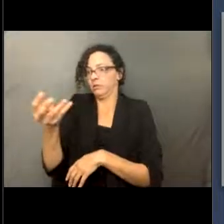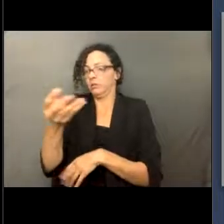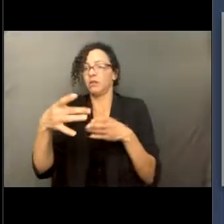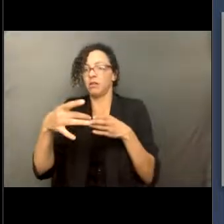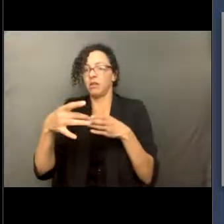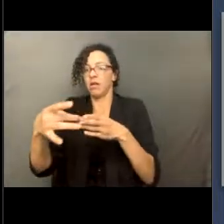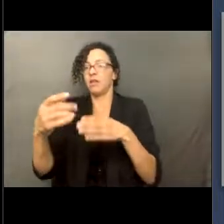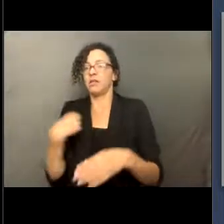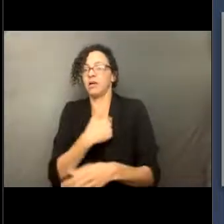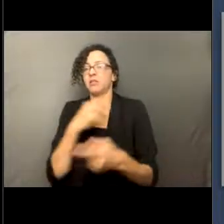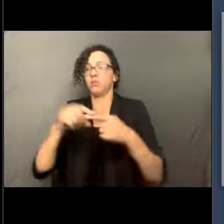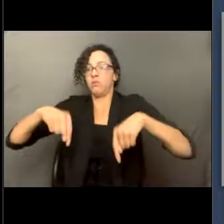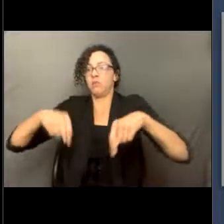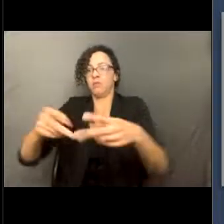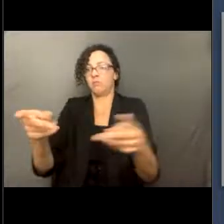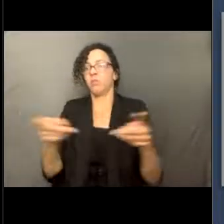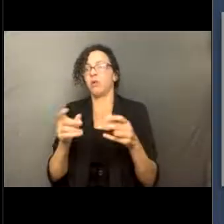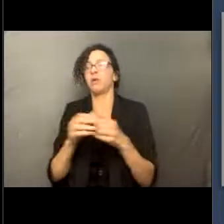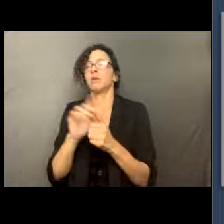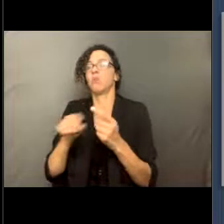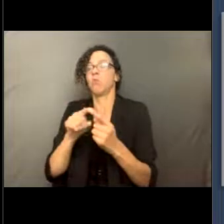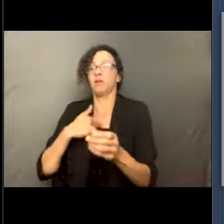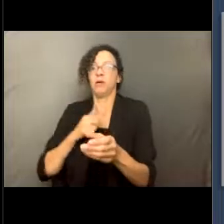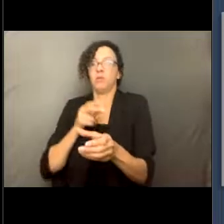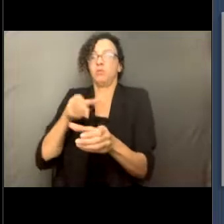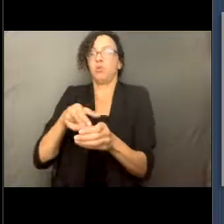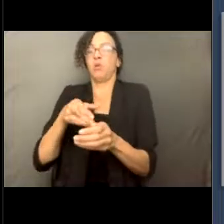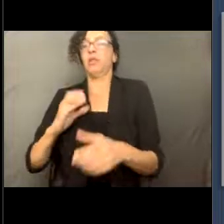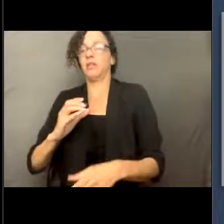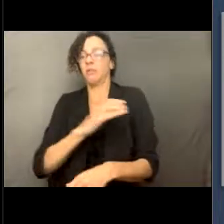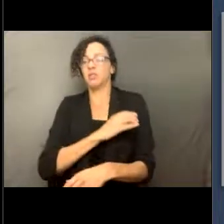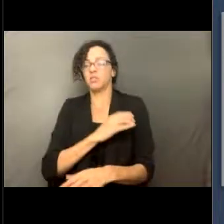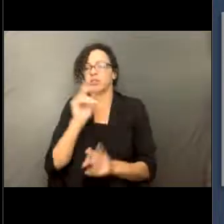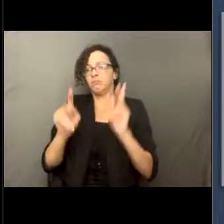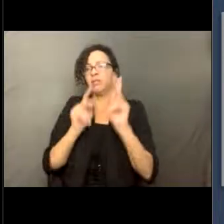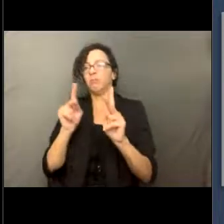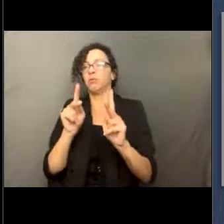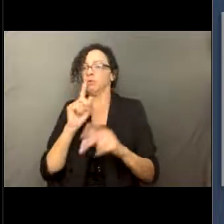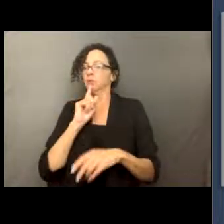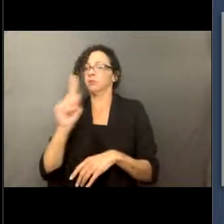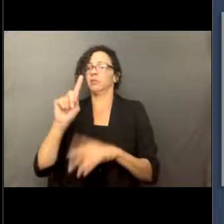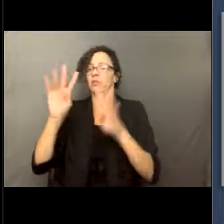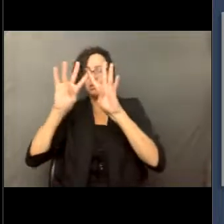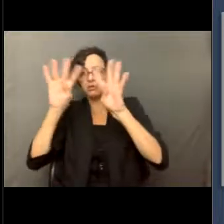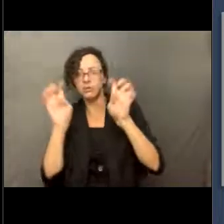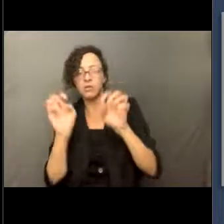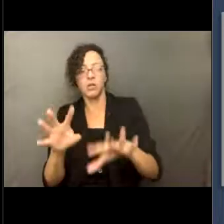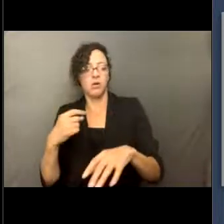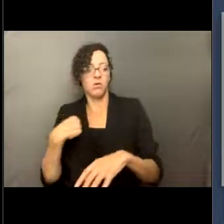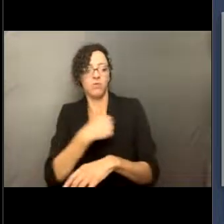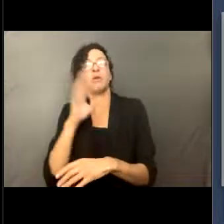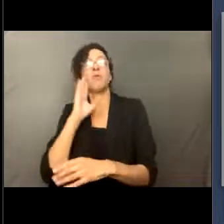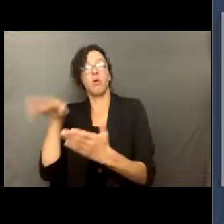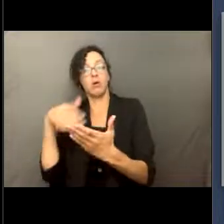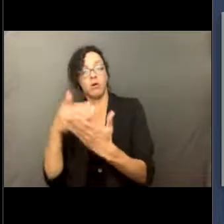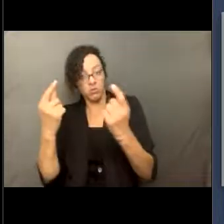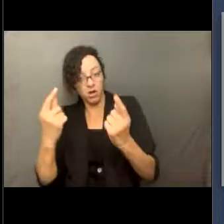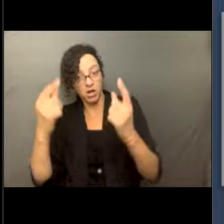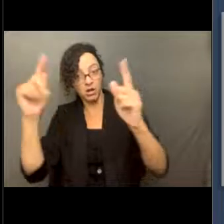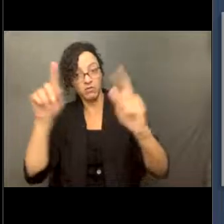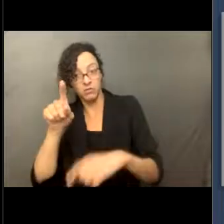this commission, there was a real question as to whether we would ever get here. So this is a milestone moment that I think we need to take a second